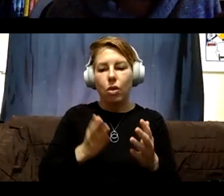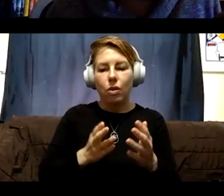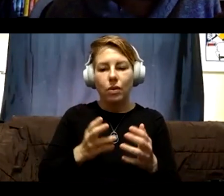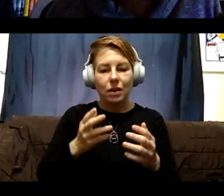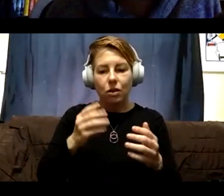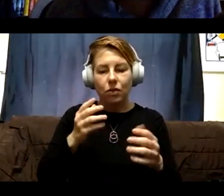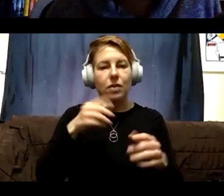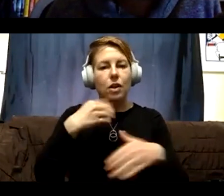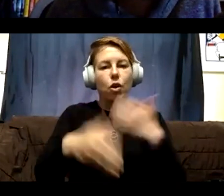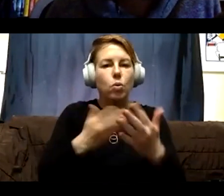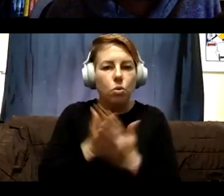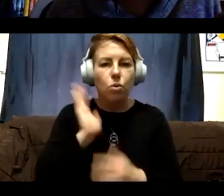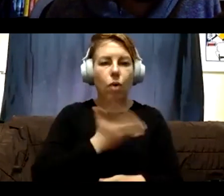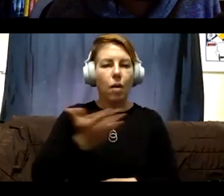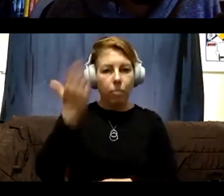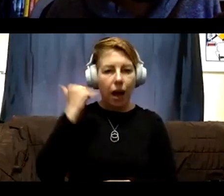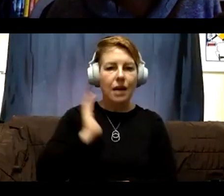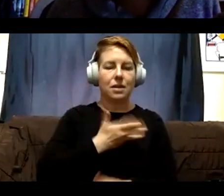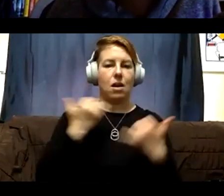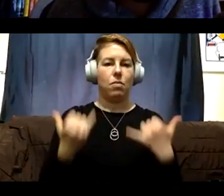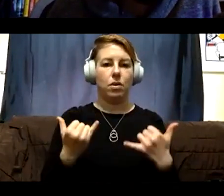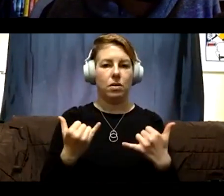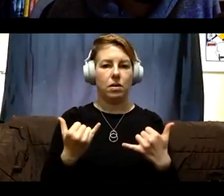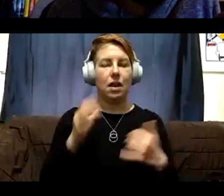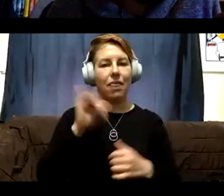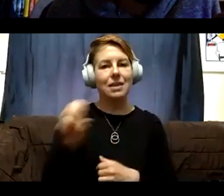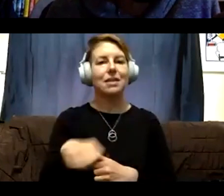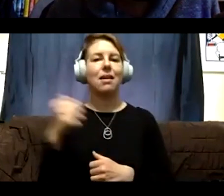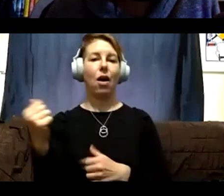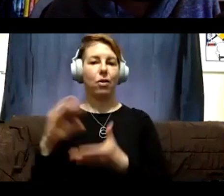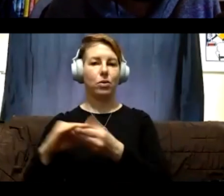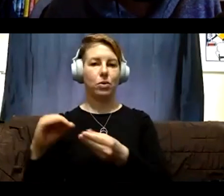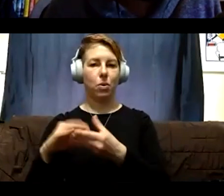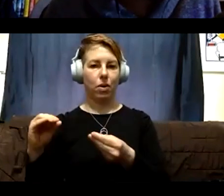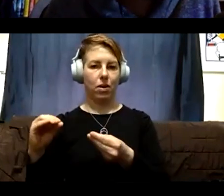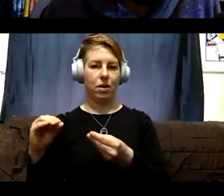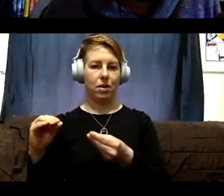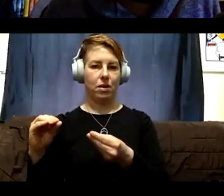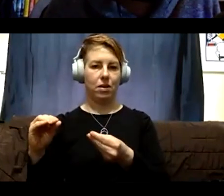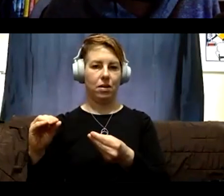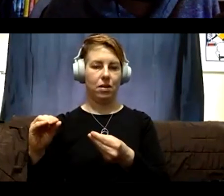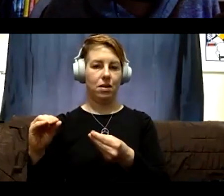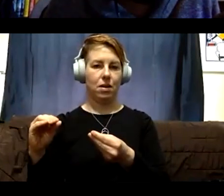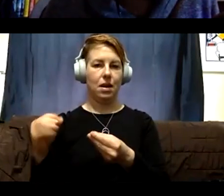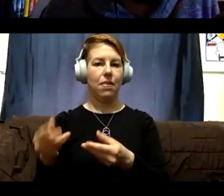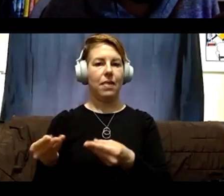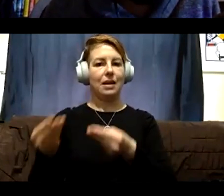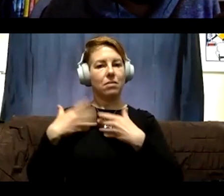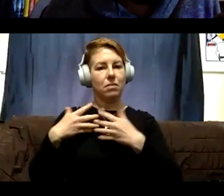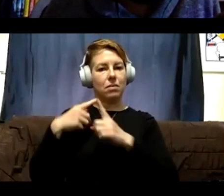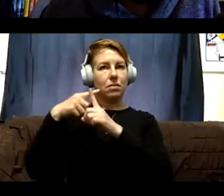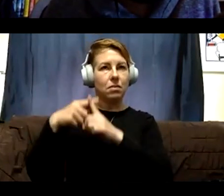other part. It is this thing that gives my pessimism texture, fills it out, wrinkles